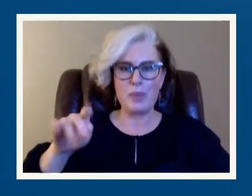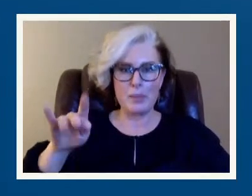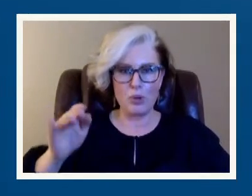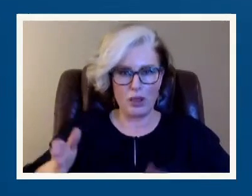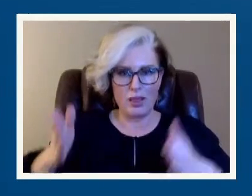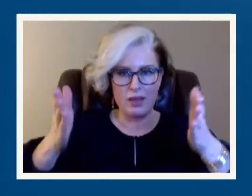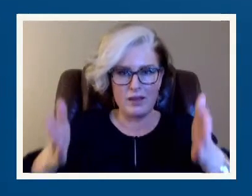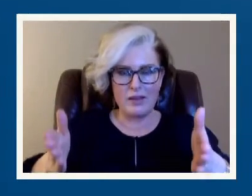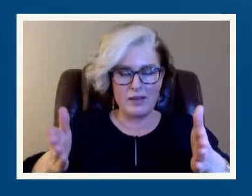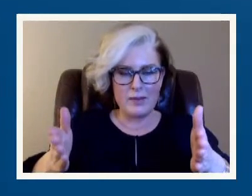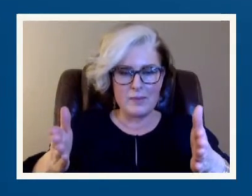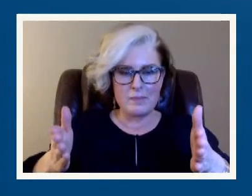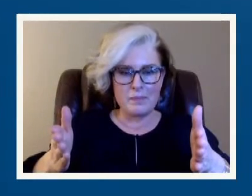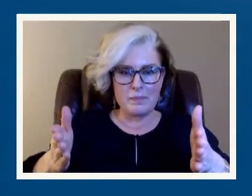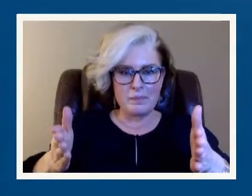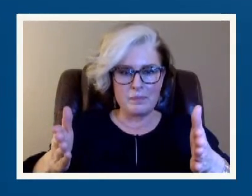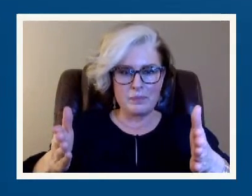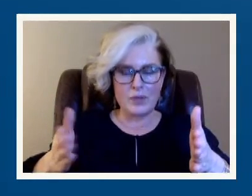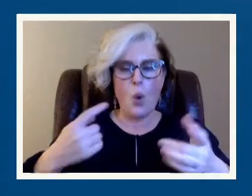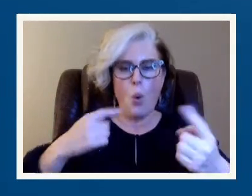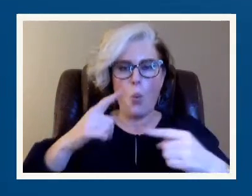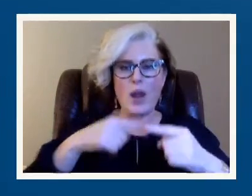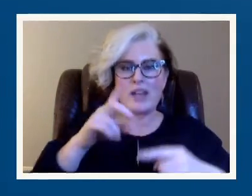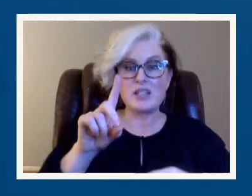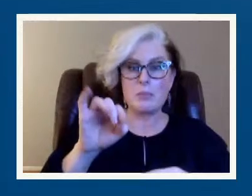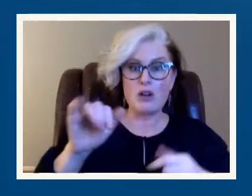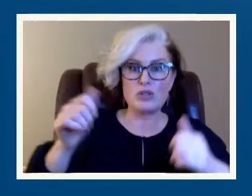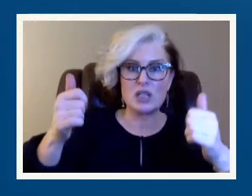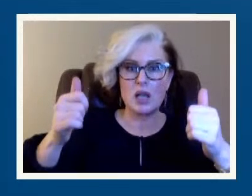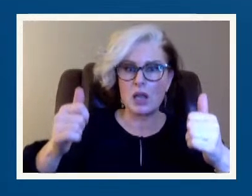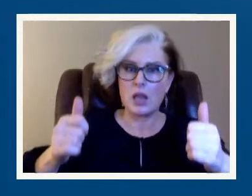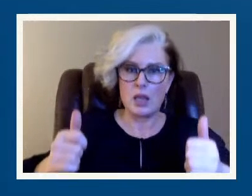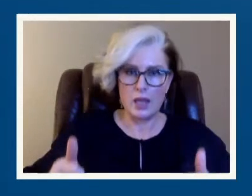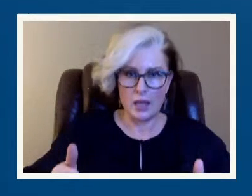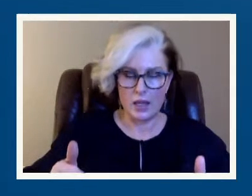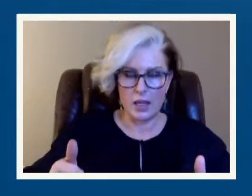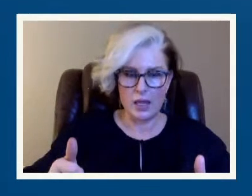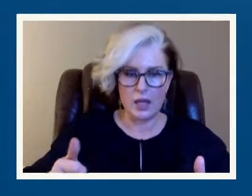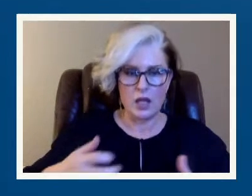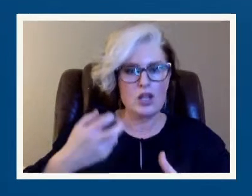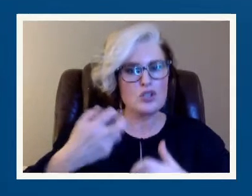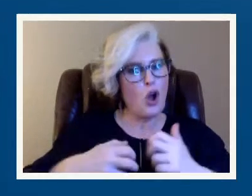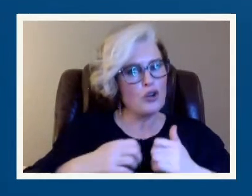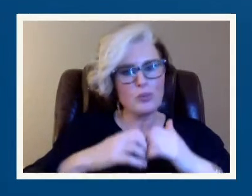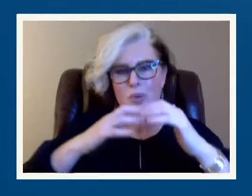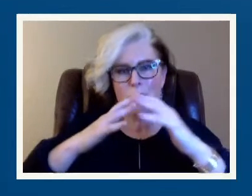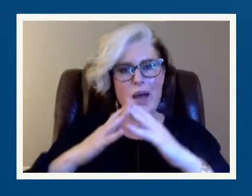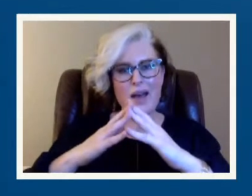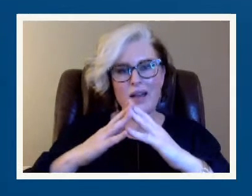And they understood that when democracy withers, it's hard to restore.